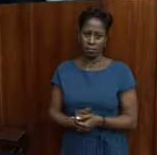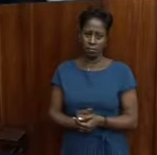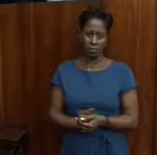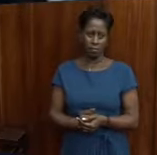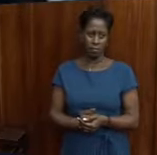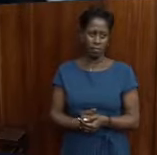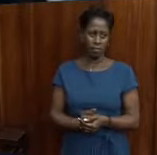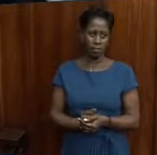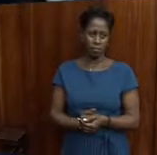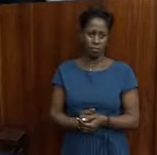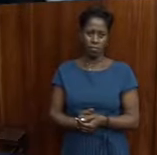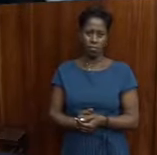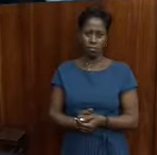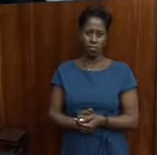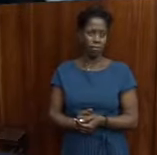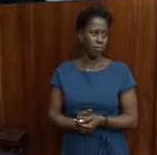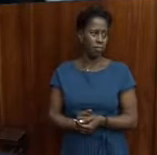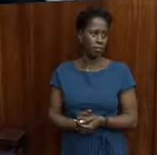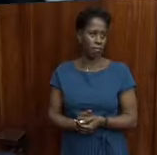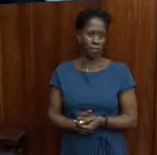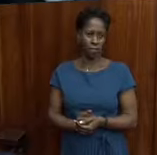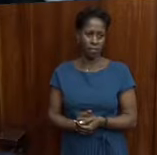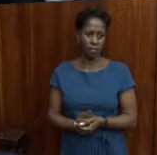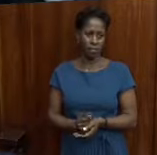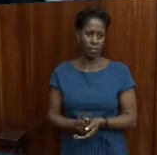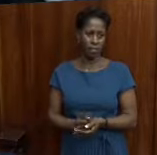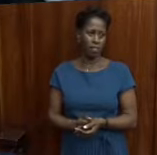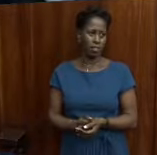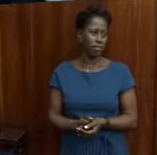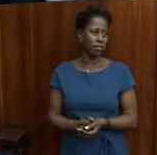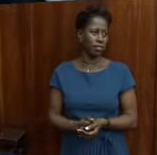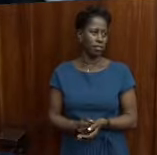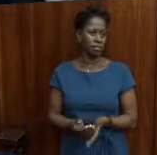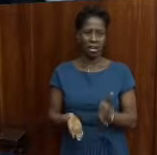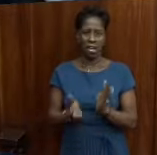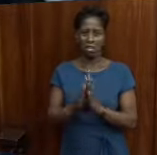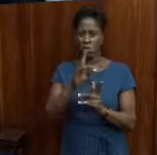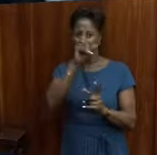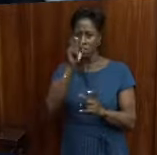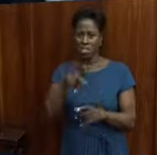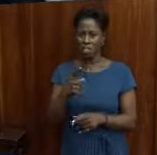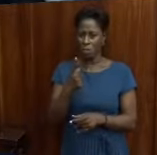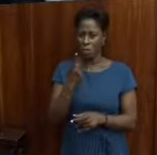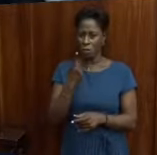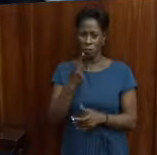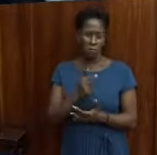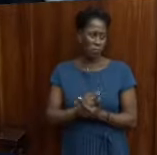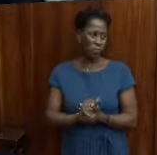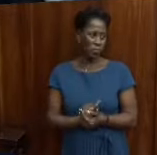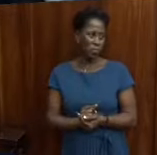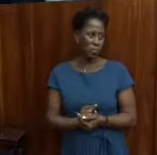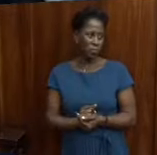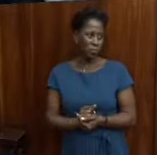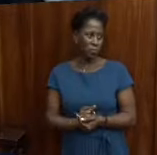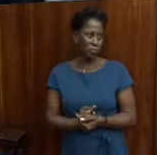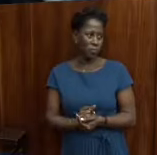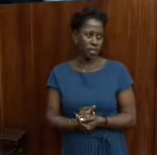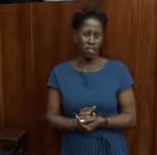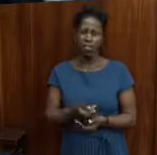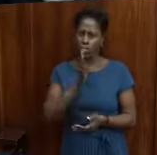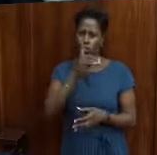Money owed to University of the West Indies, 27 million. CDP debt of 4.18 million and